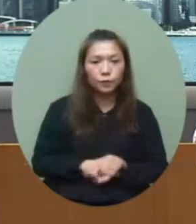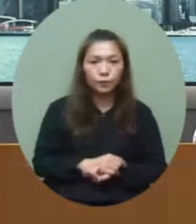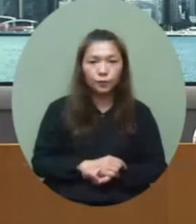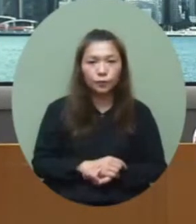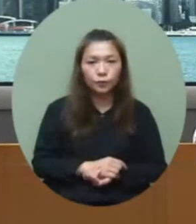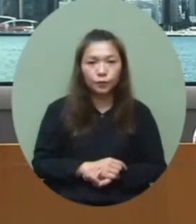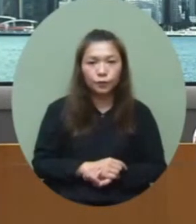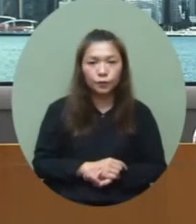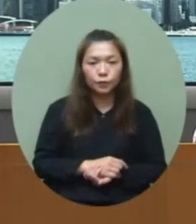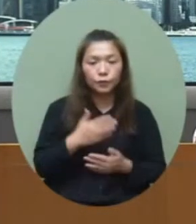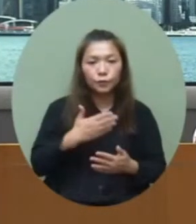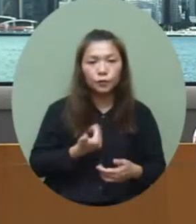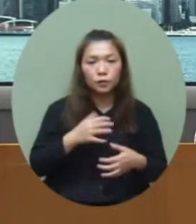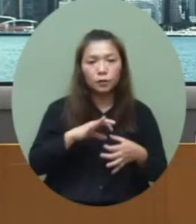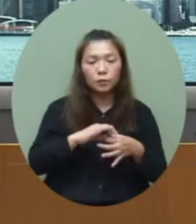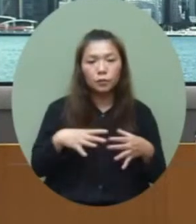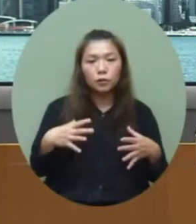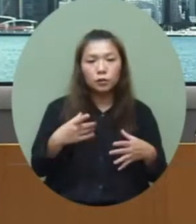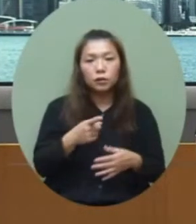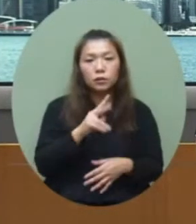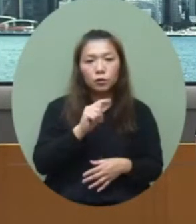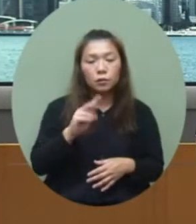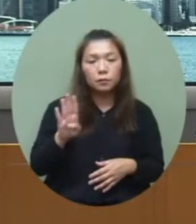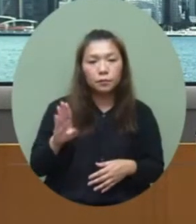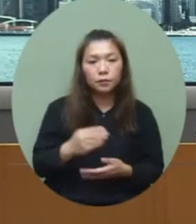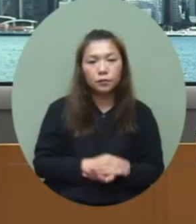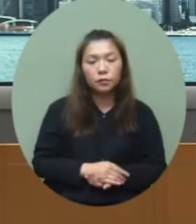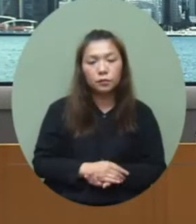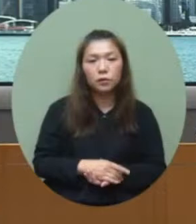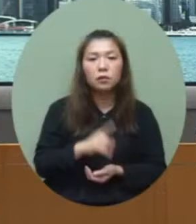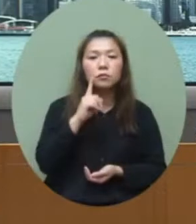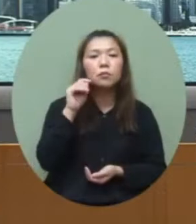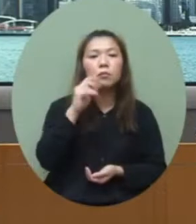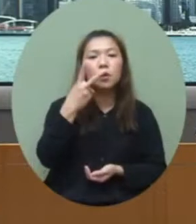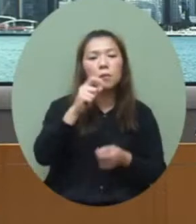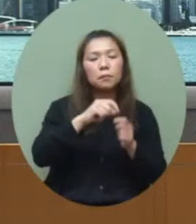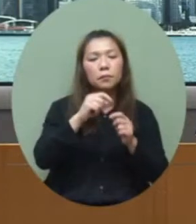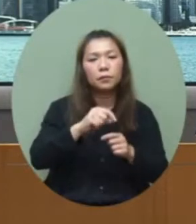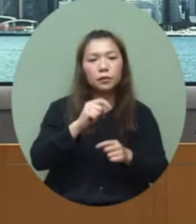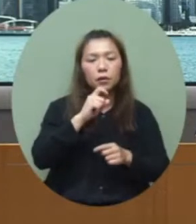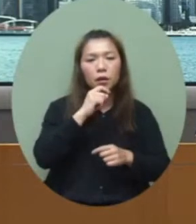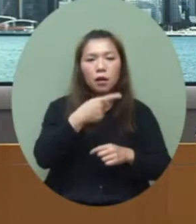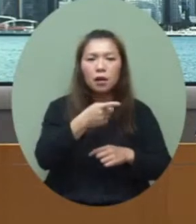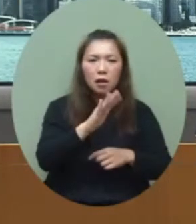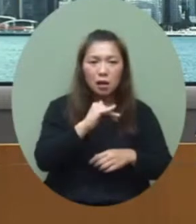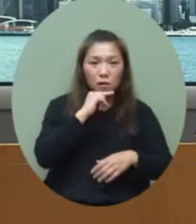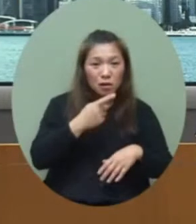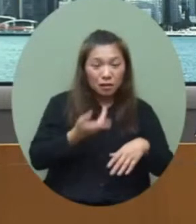this lady at the back. I'm from TVB. I have 2 questions. First,